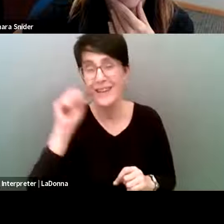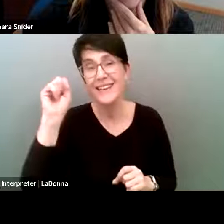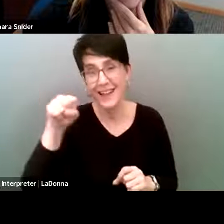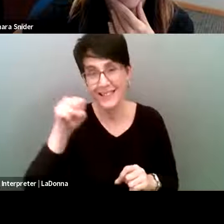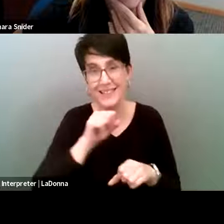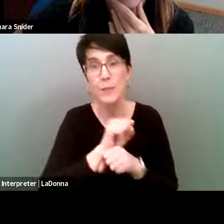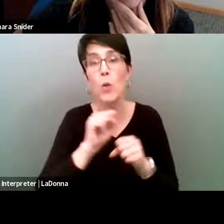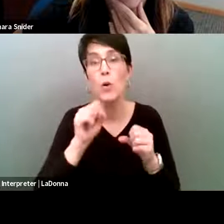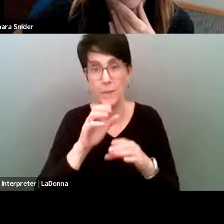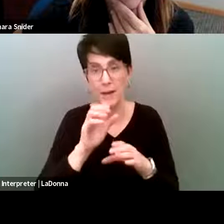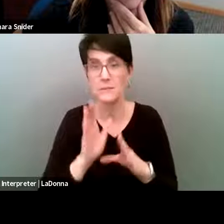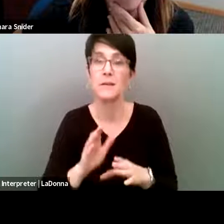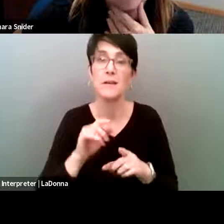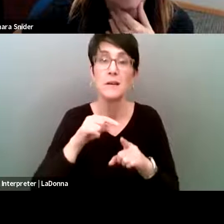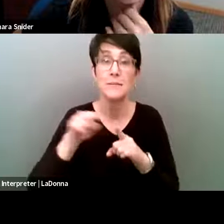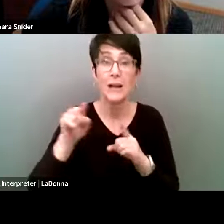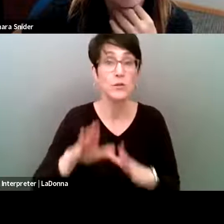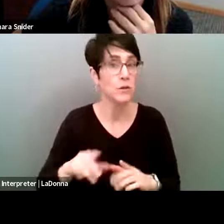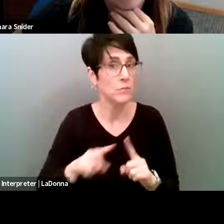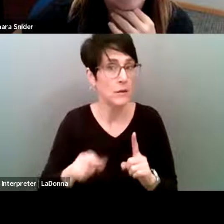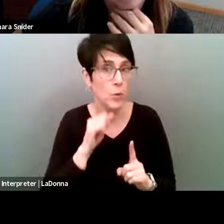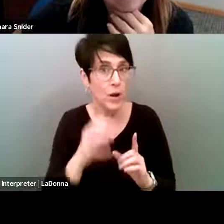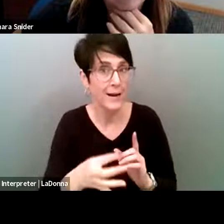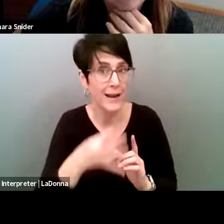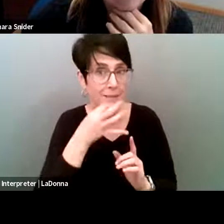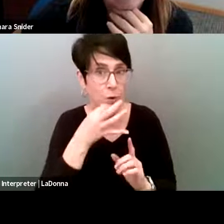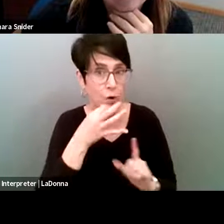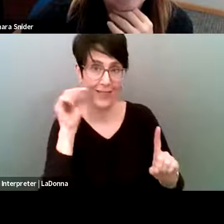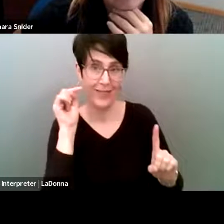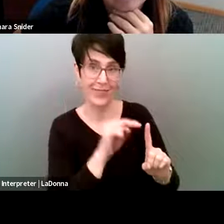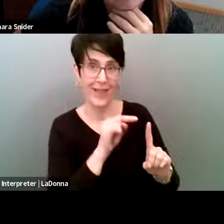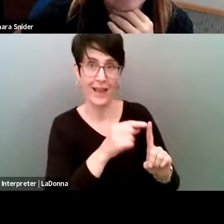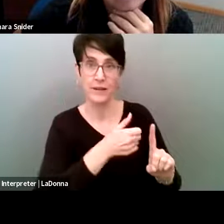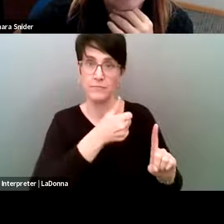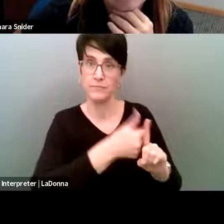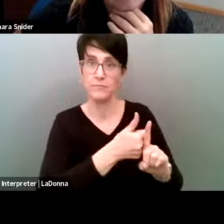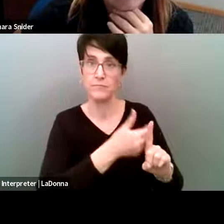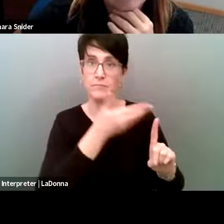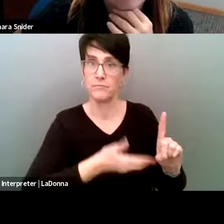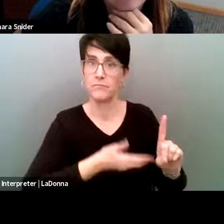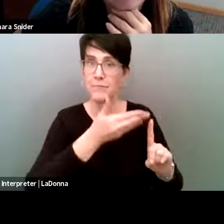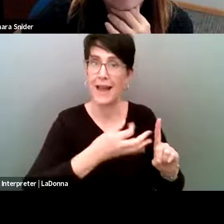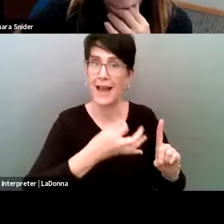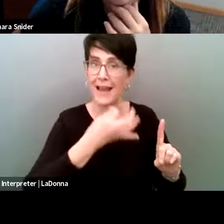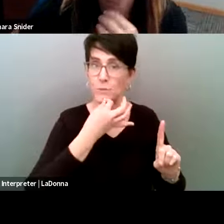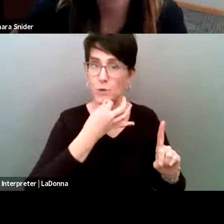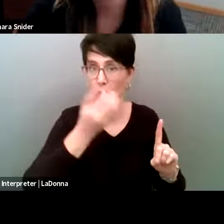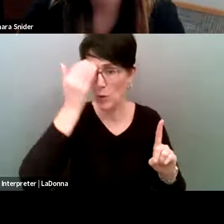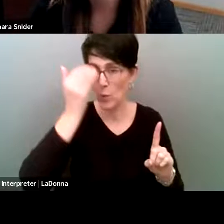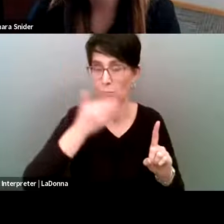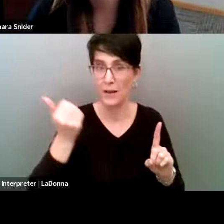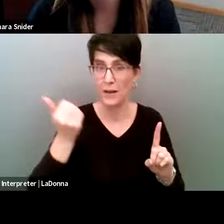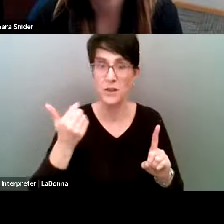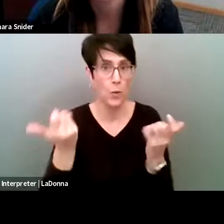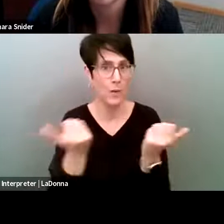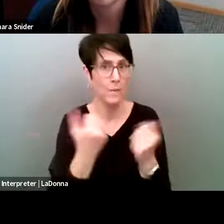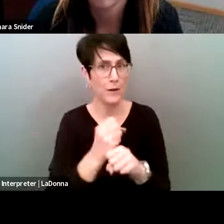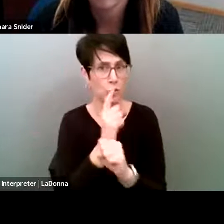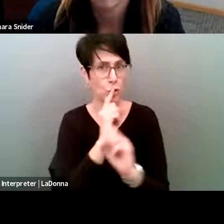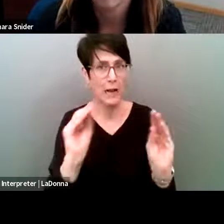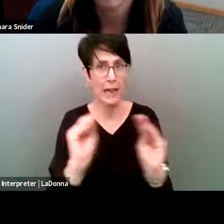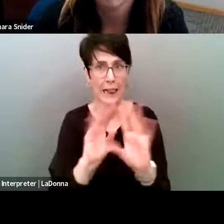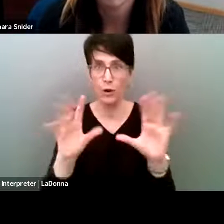we're not experts on them. They are experts on themselves and what they're best at. So I just wanted to clarify that in case that